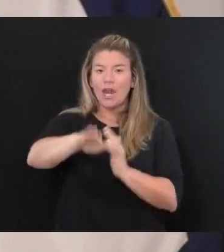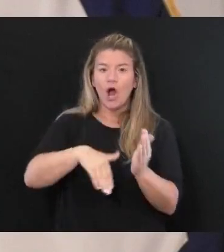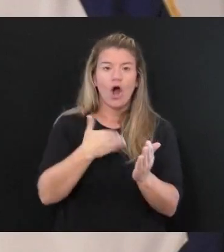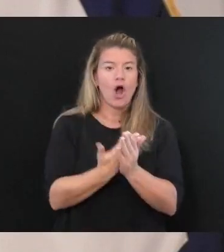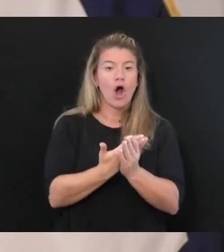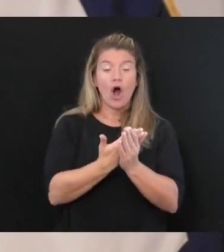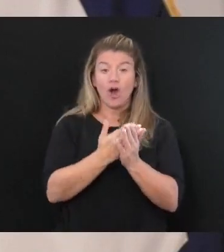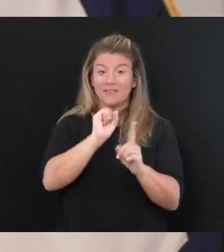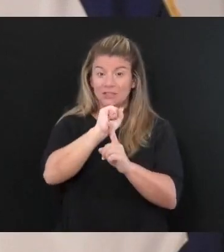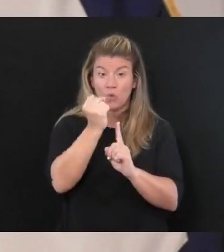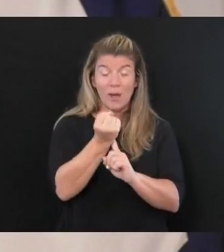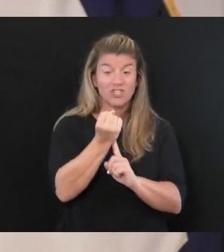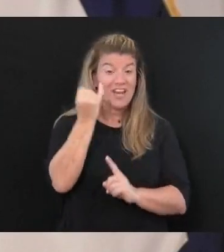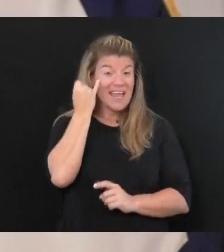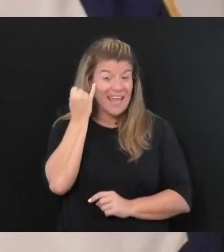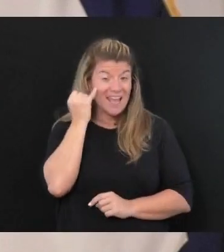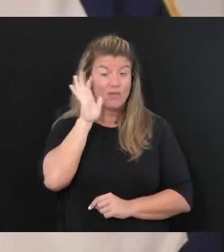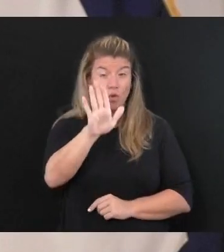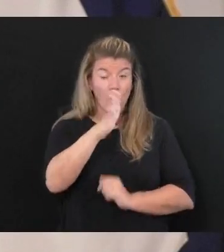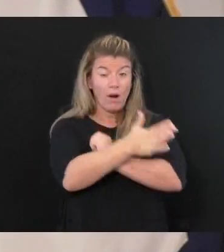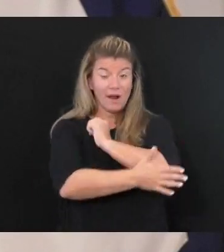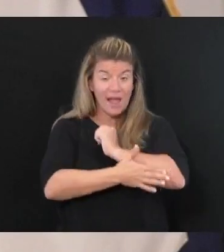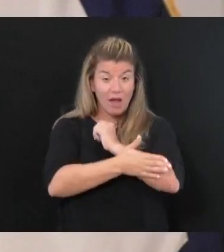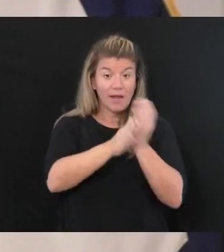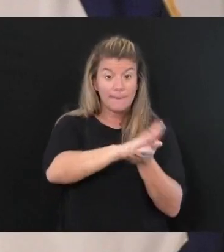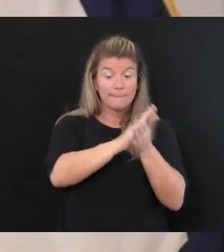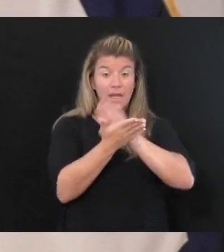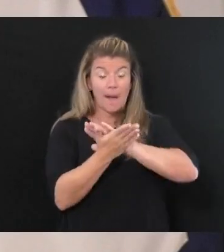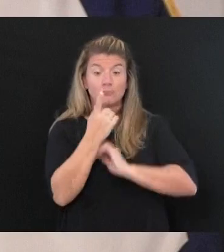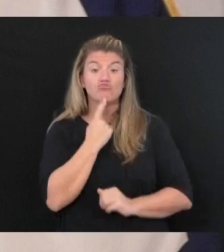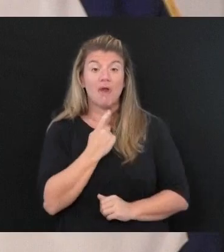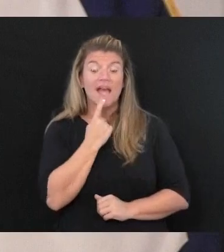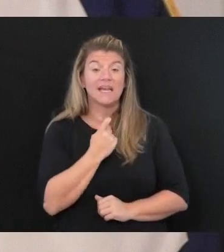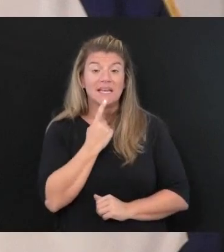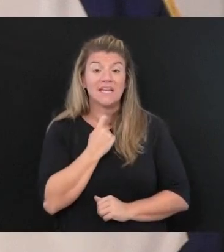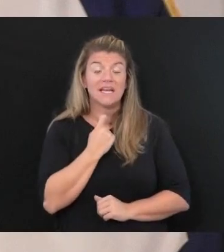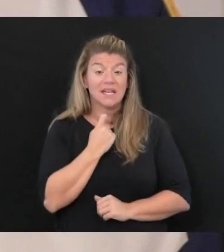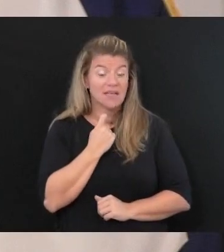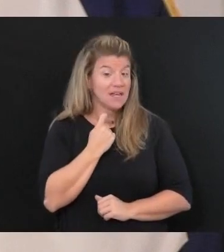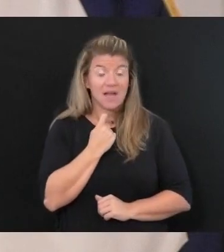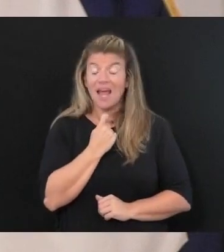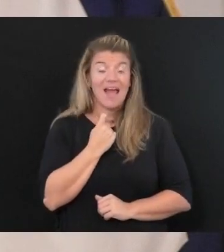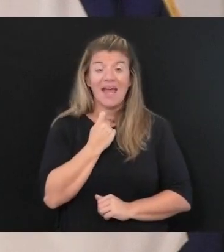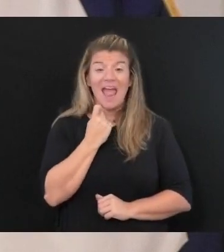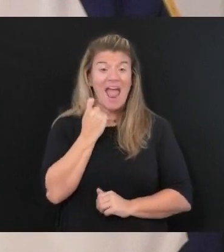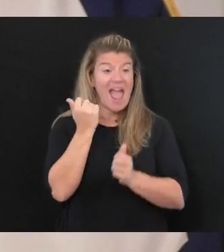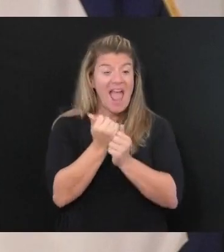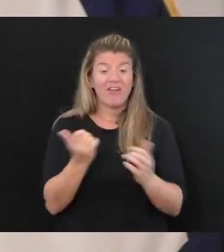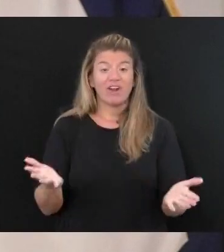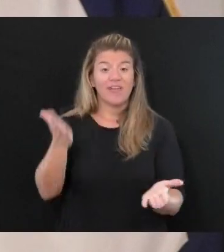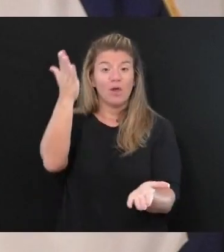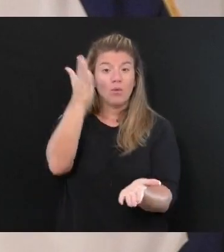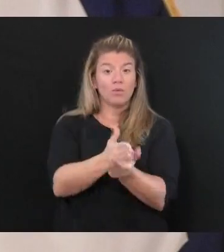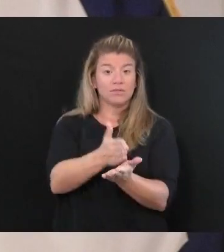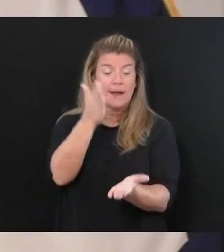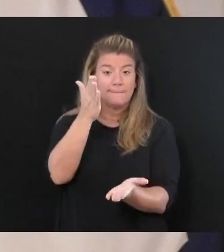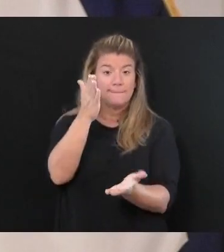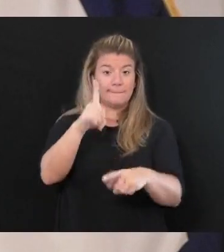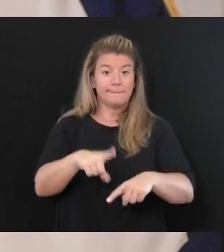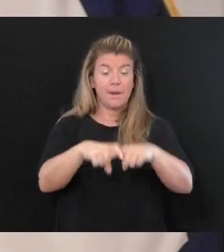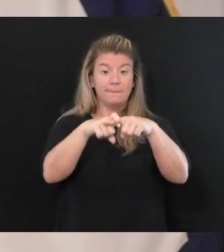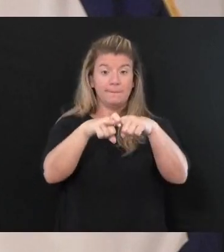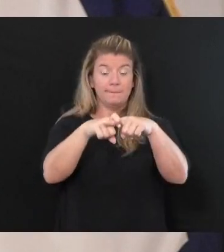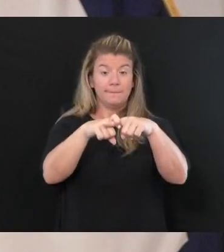immediately at that point in time, not only will all sports activities stop,